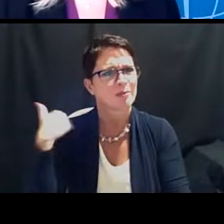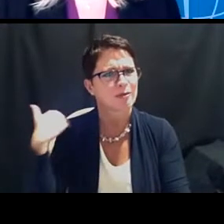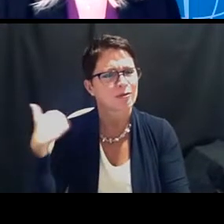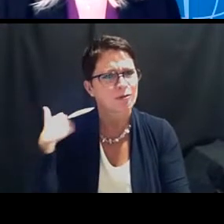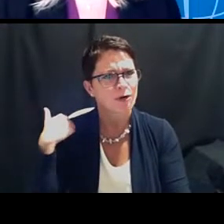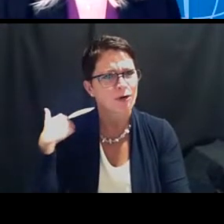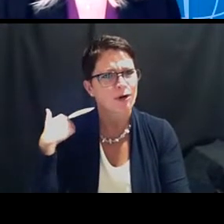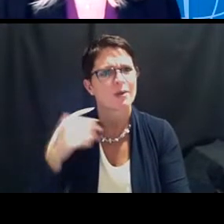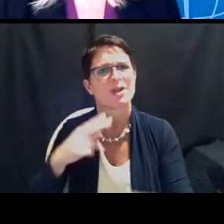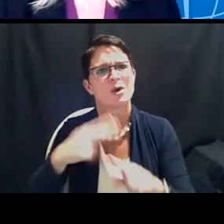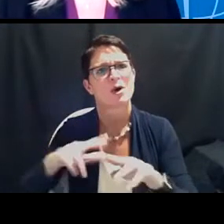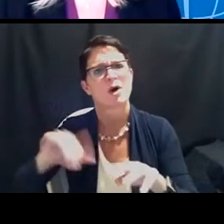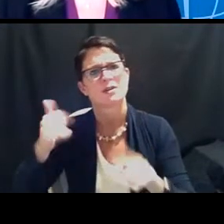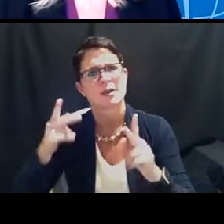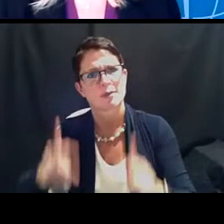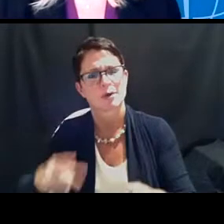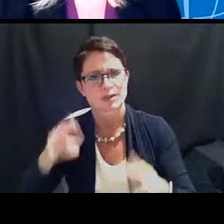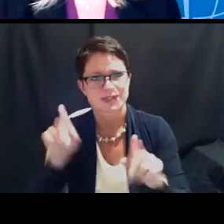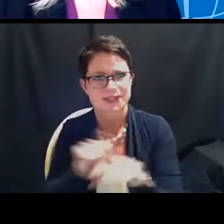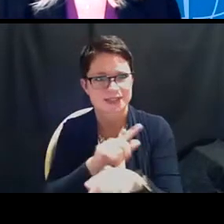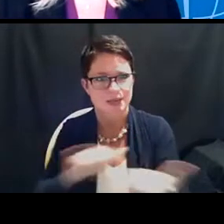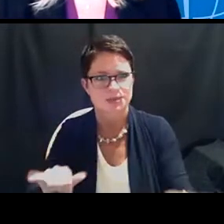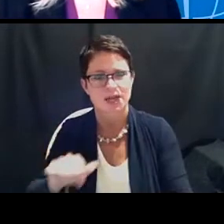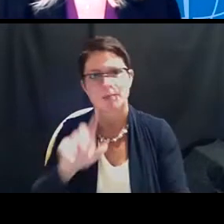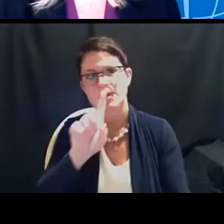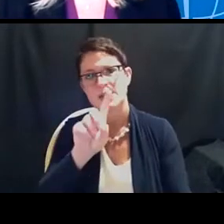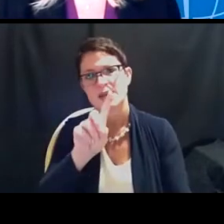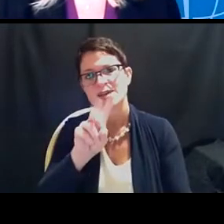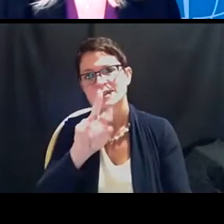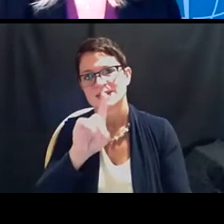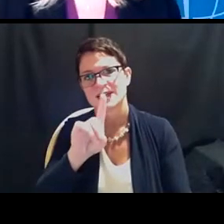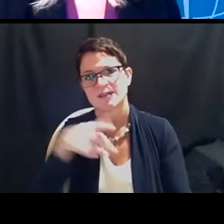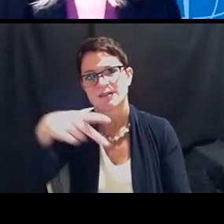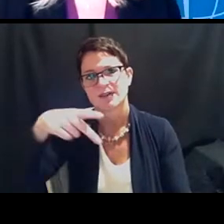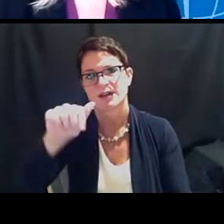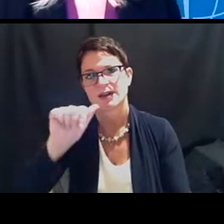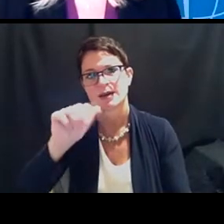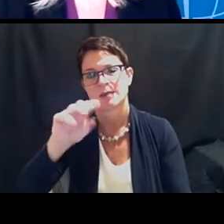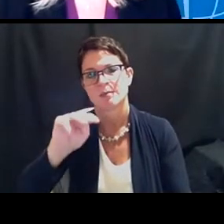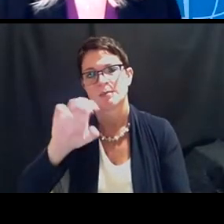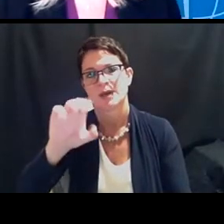the same time. So my name is David, DAVID,